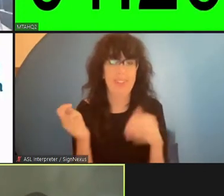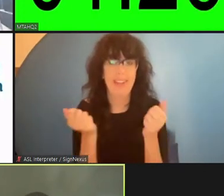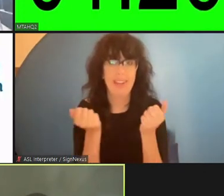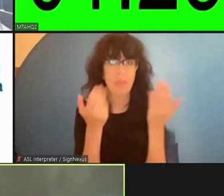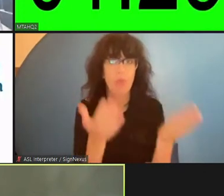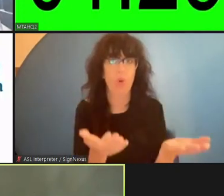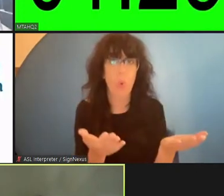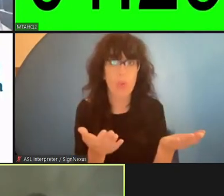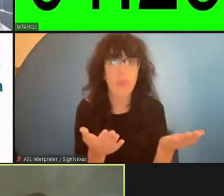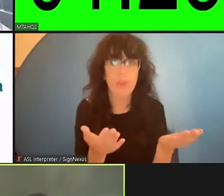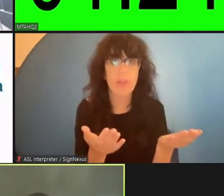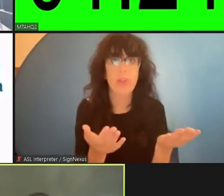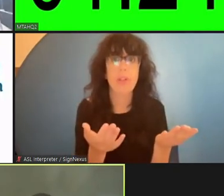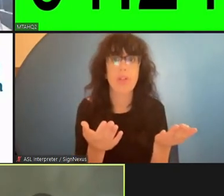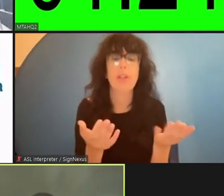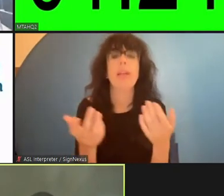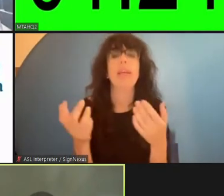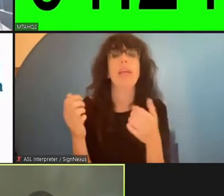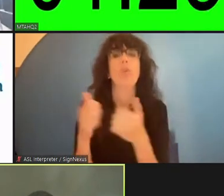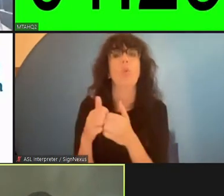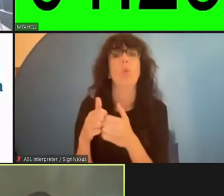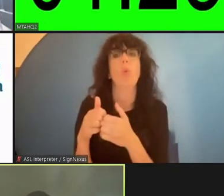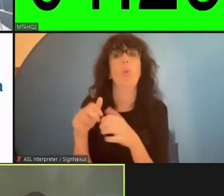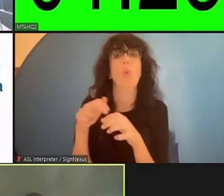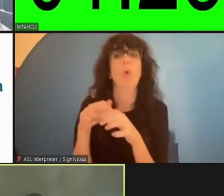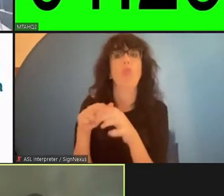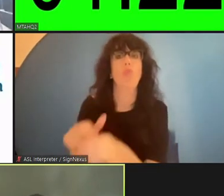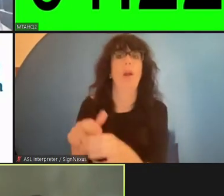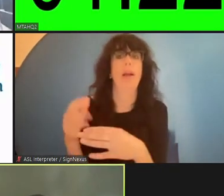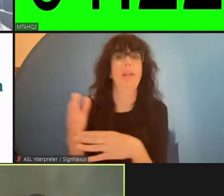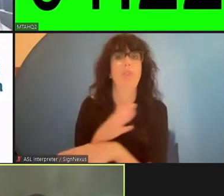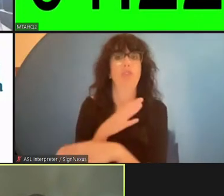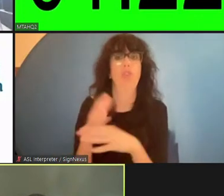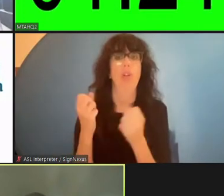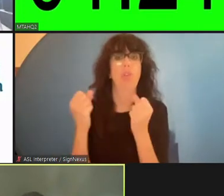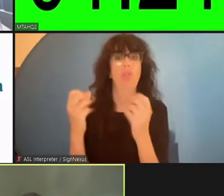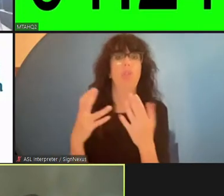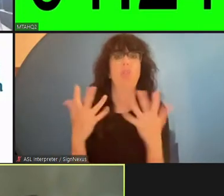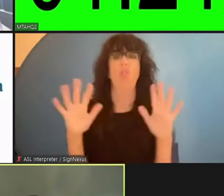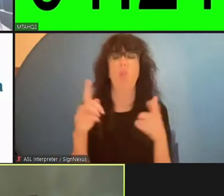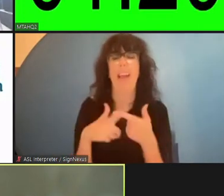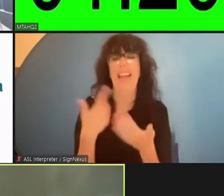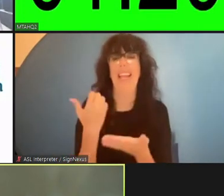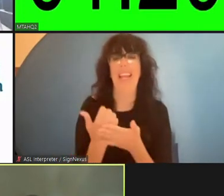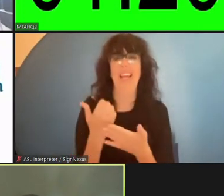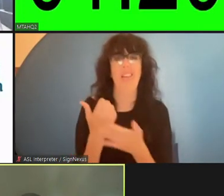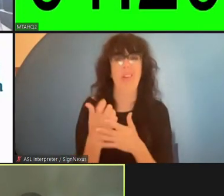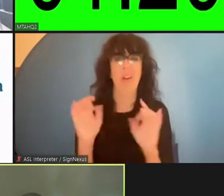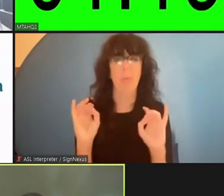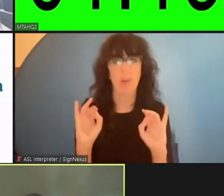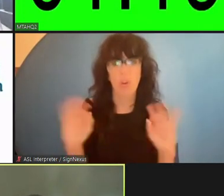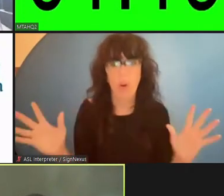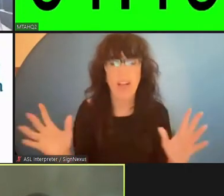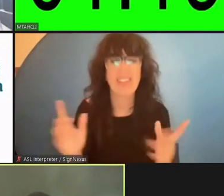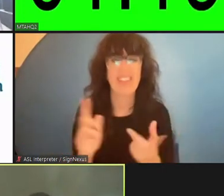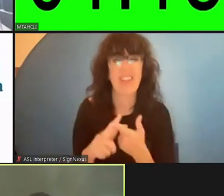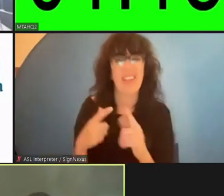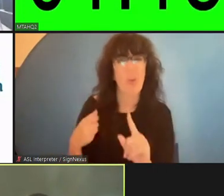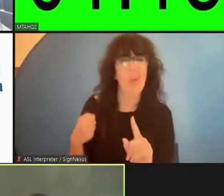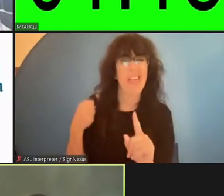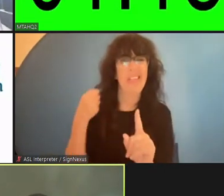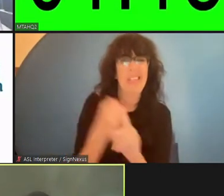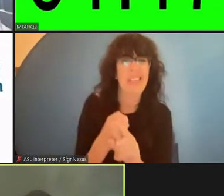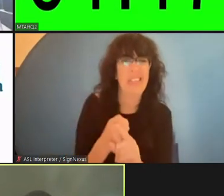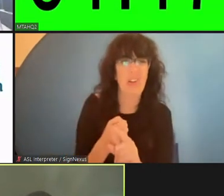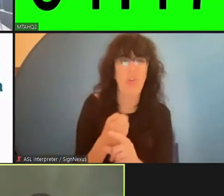come as ride share drivers are already in an economy crisis rideshare drivers were hit hard by the